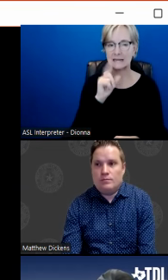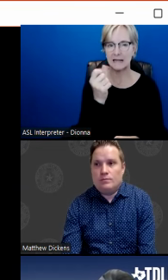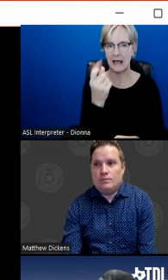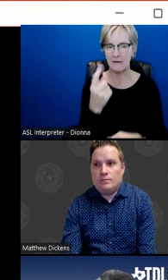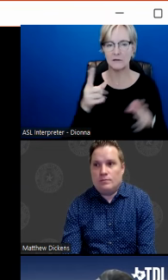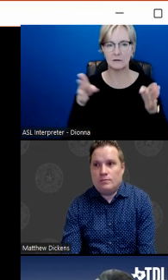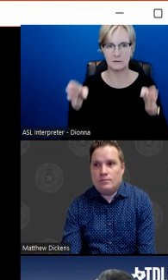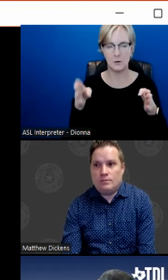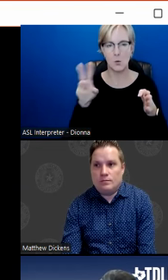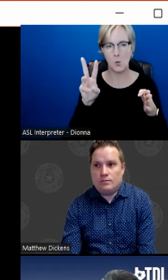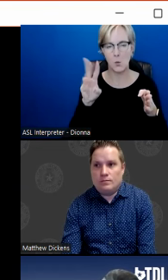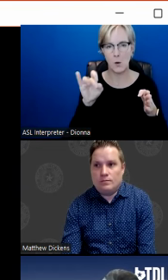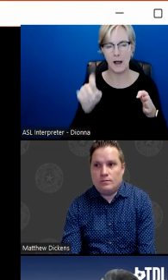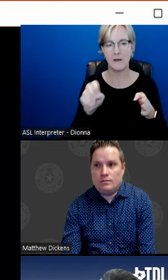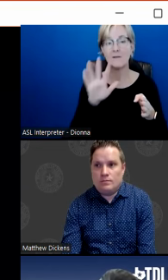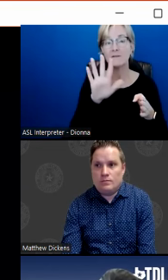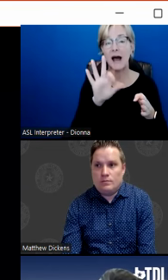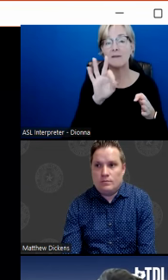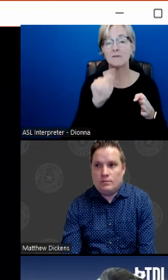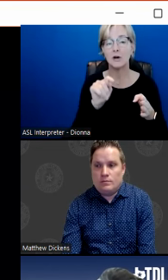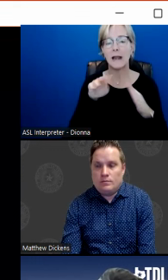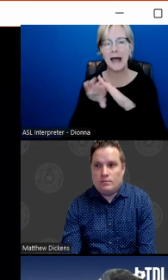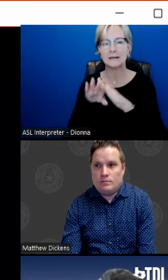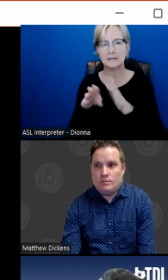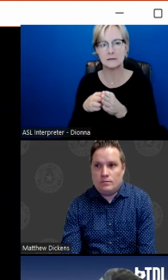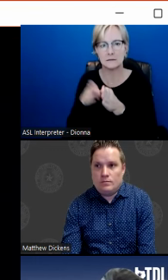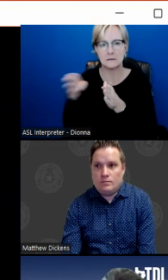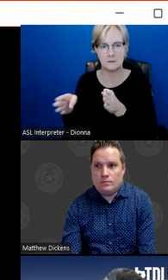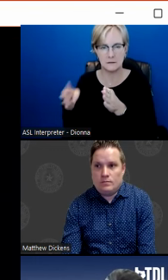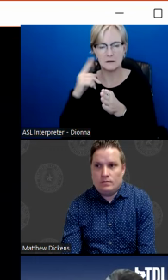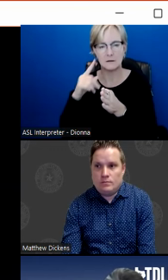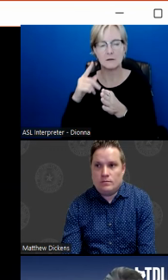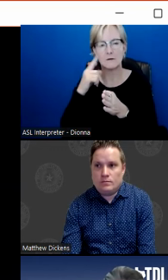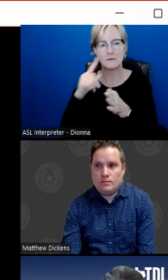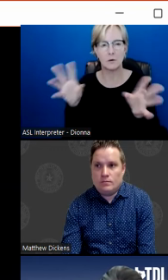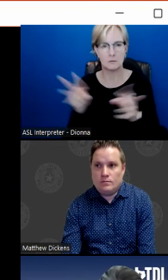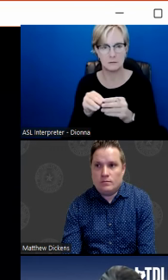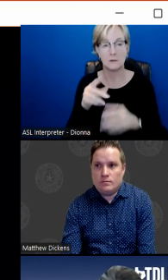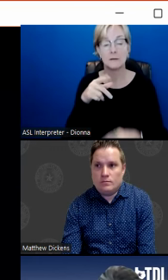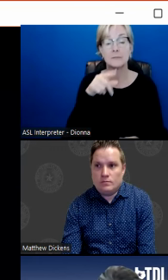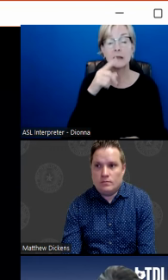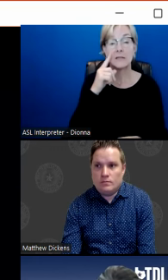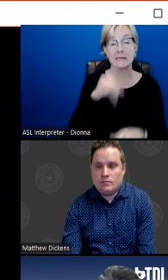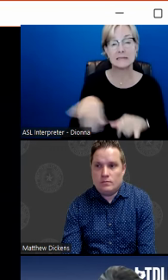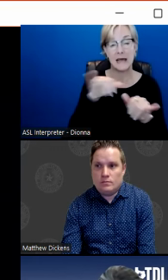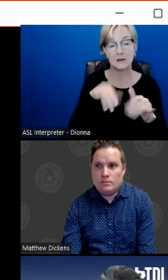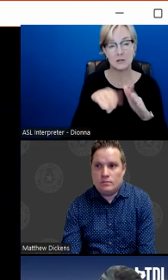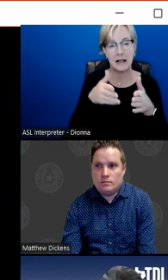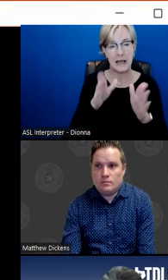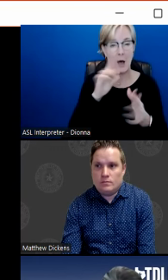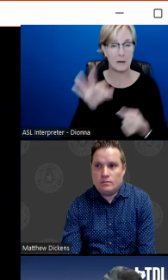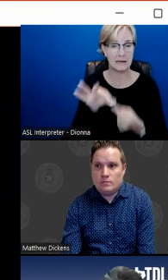wide with a 5 foot wide access aisle, totaling 16 feet wide for the two. The standards do allow an